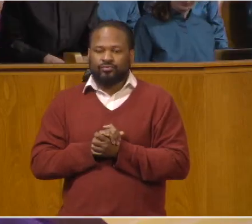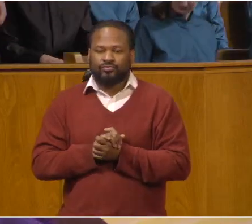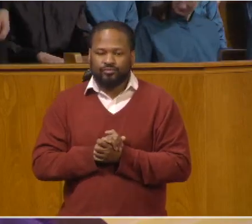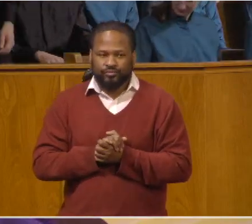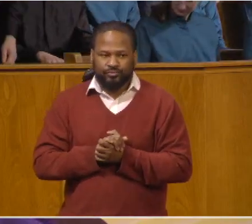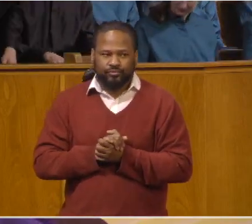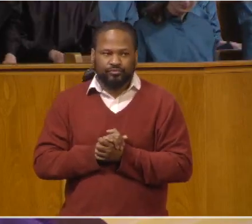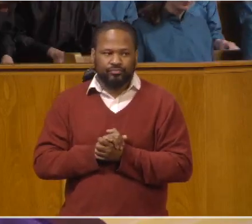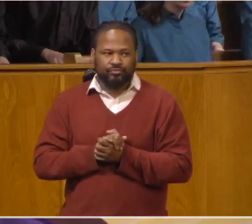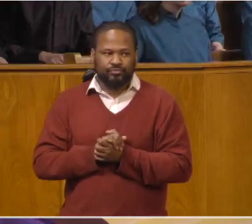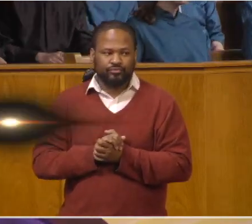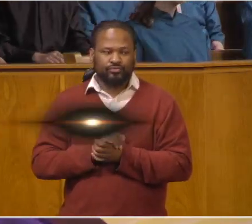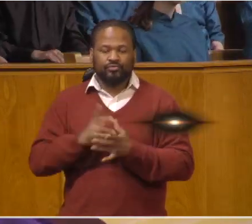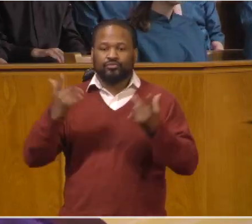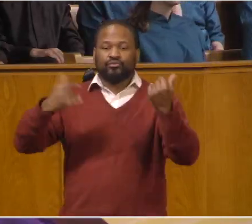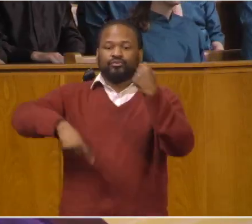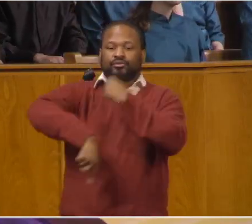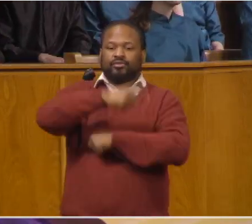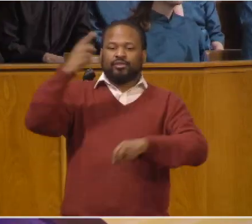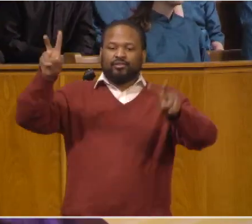The Message.